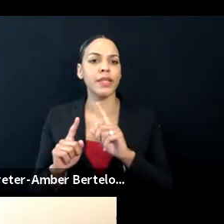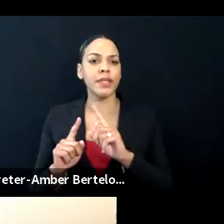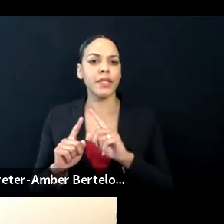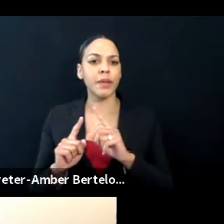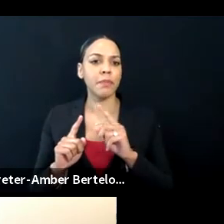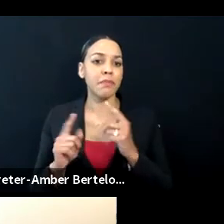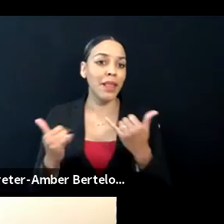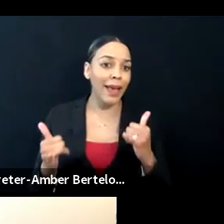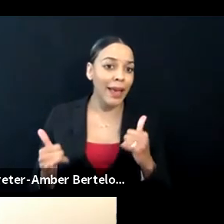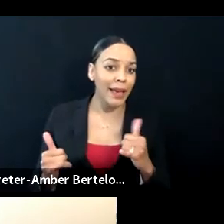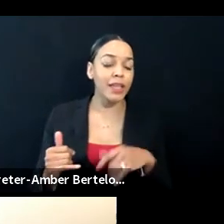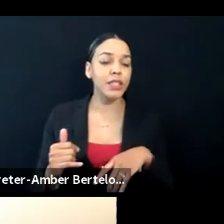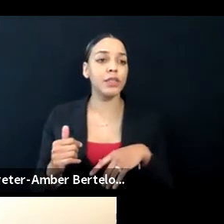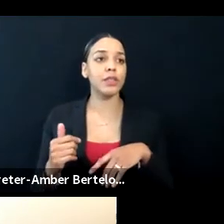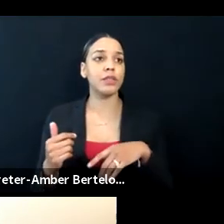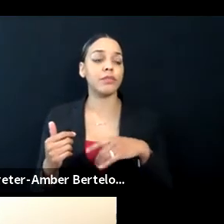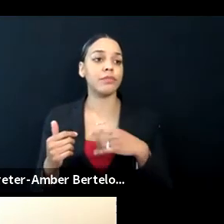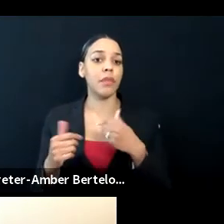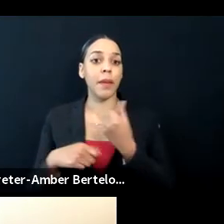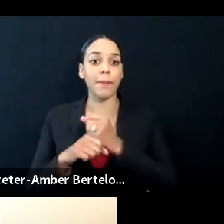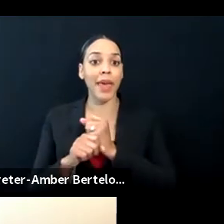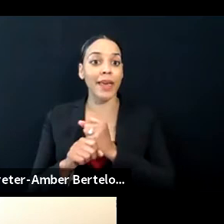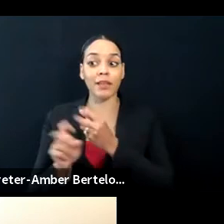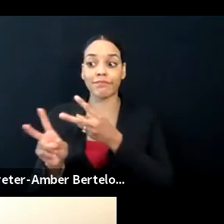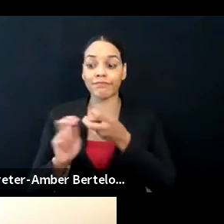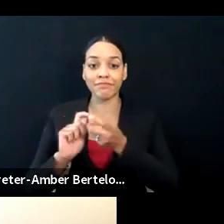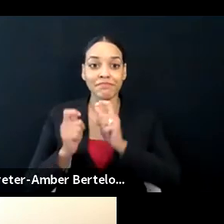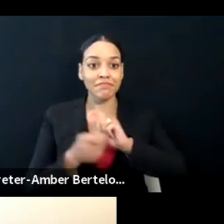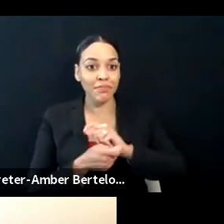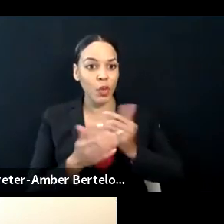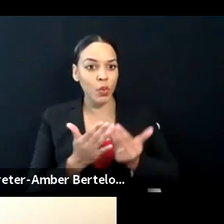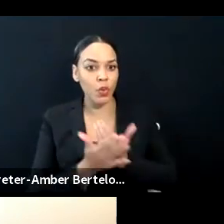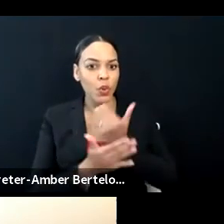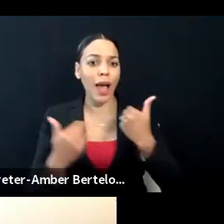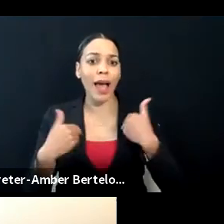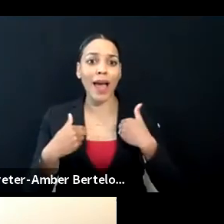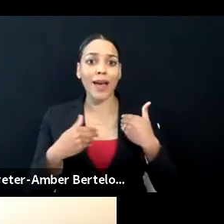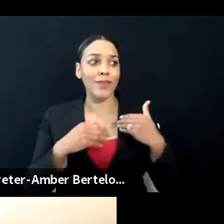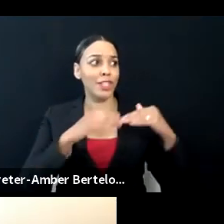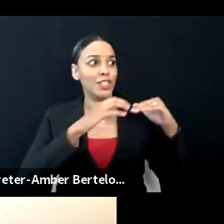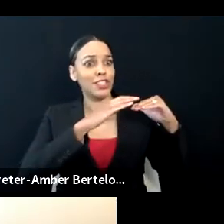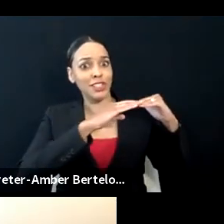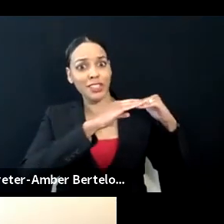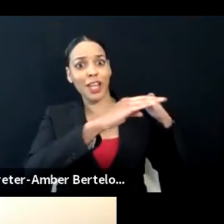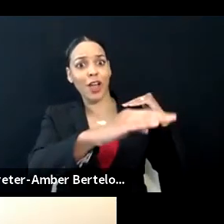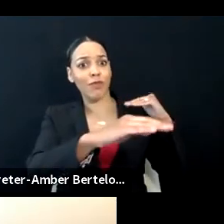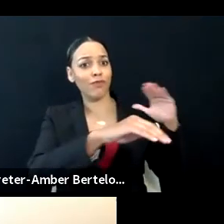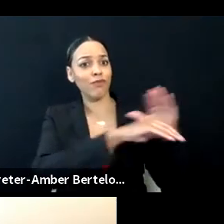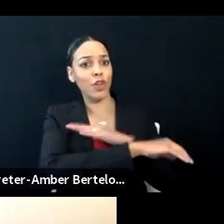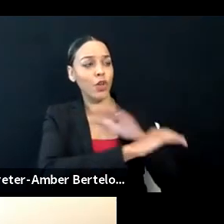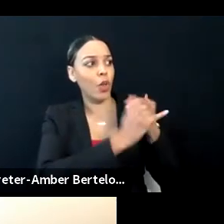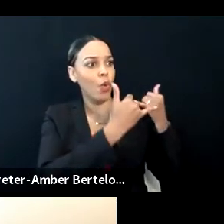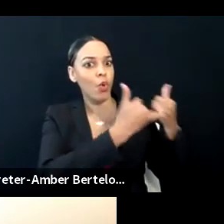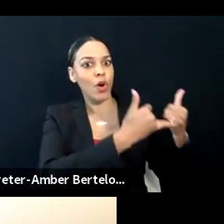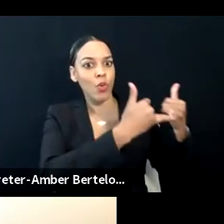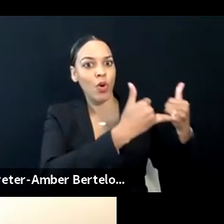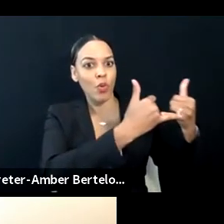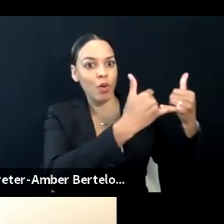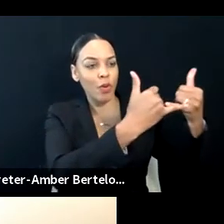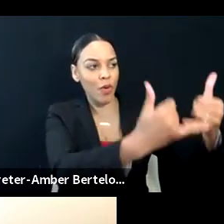of plays and make something new. I have a shelf full of awards that I got at school because I have that